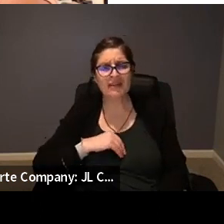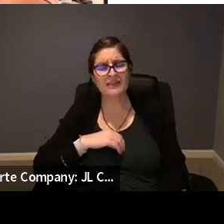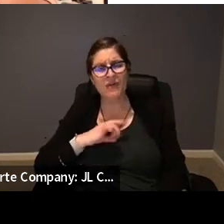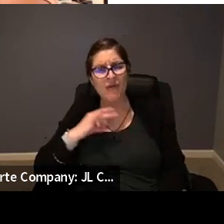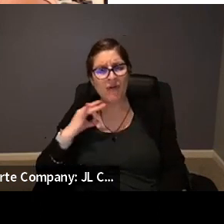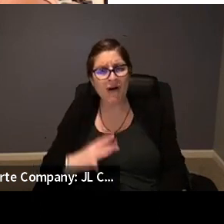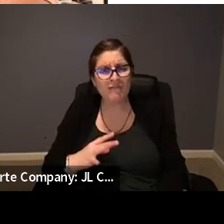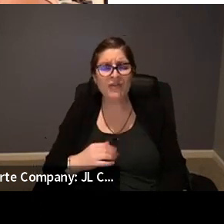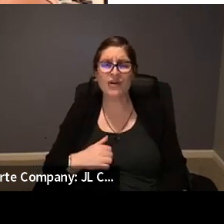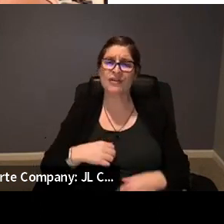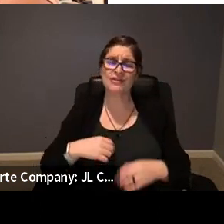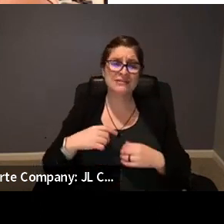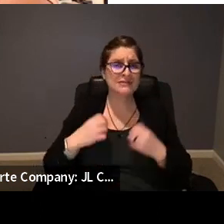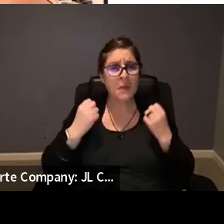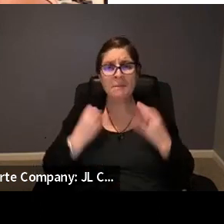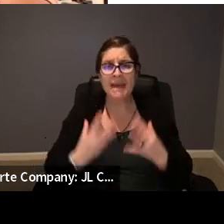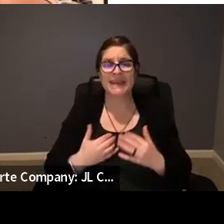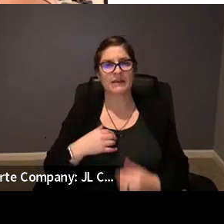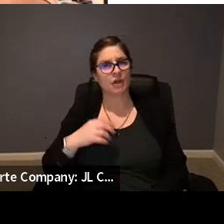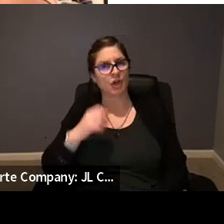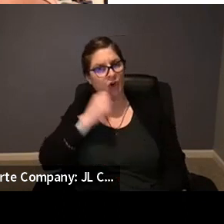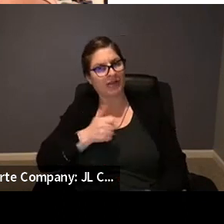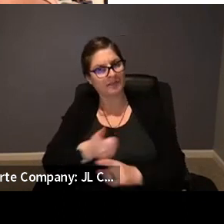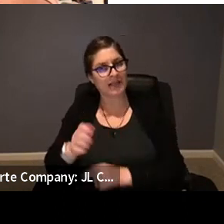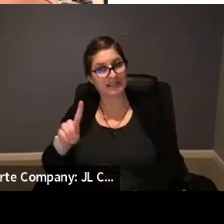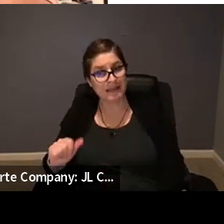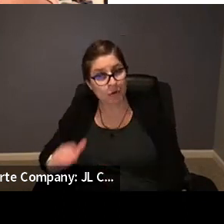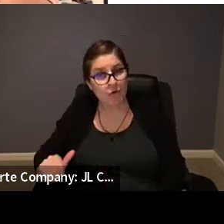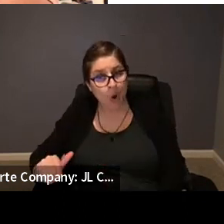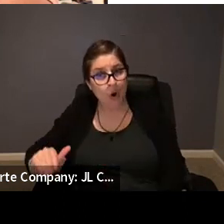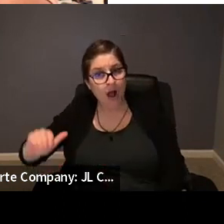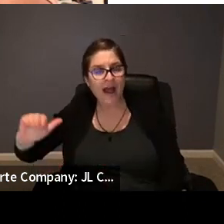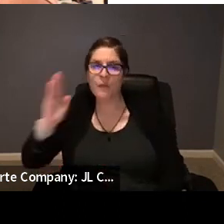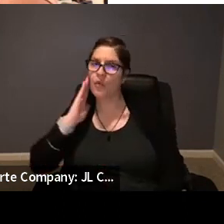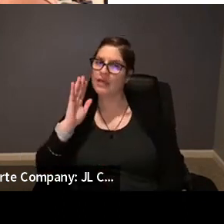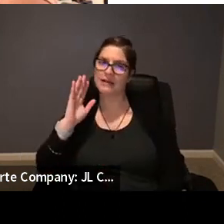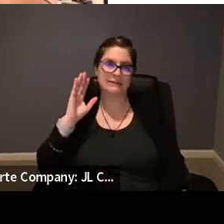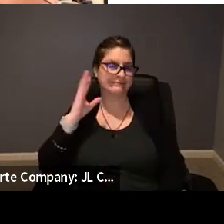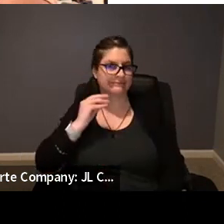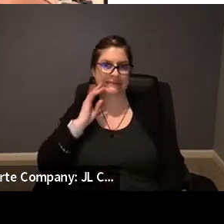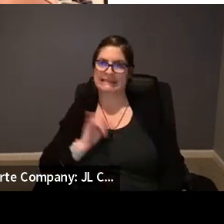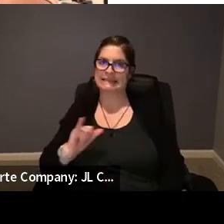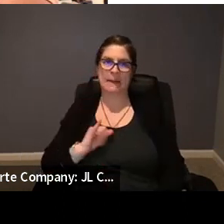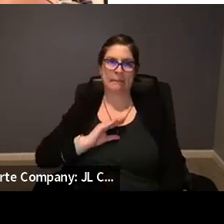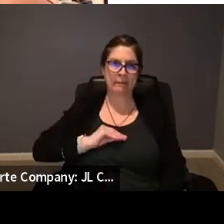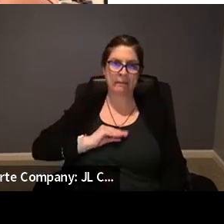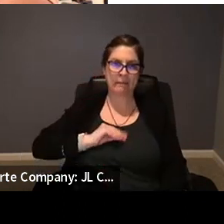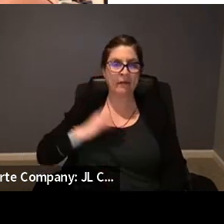disabled girls growing up that are going to go through the same self-esteem issues that I did because they don't see themselves on